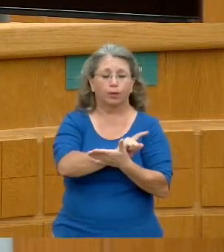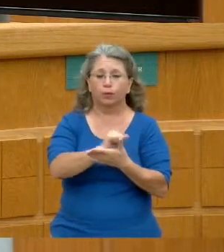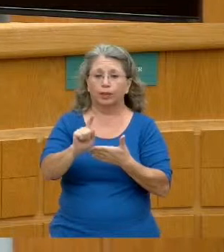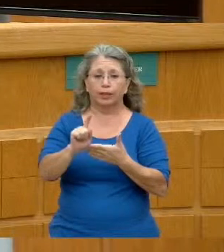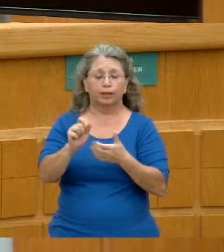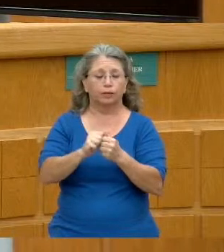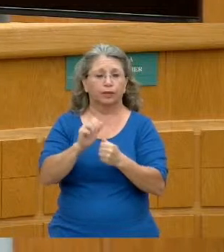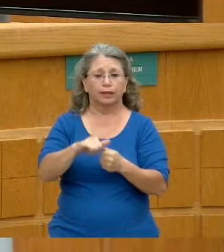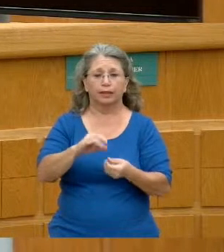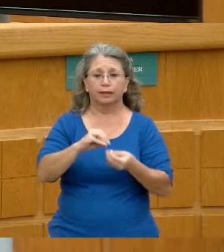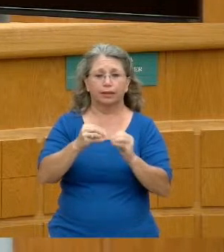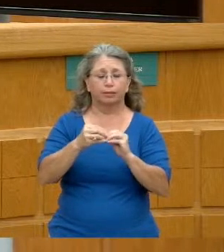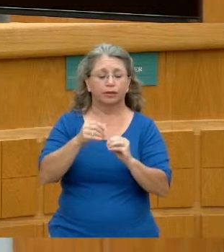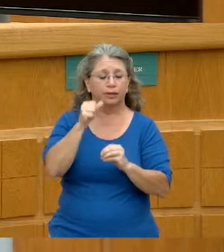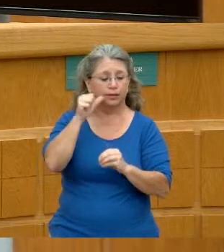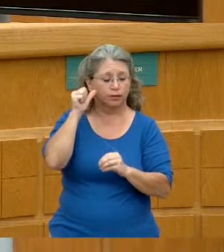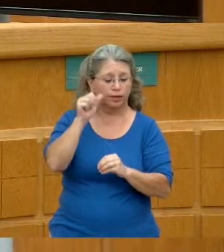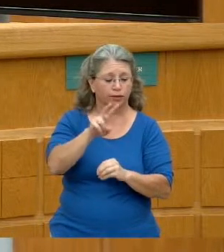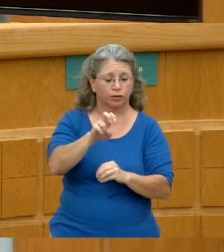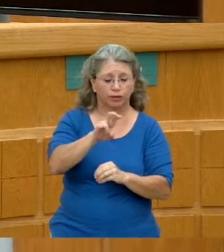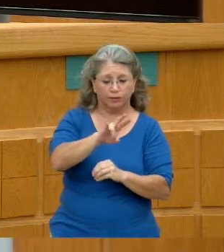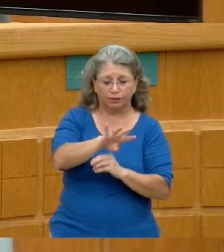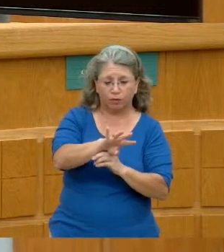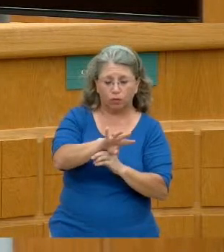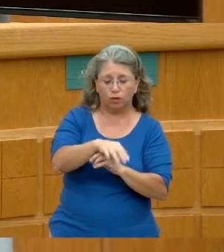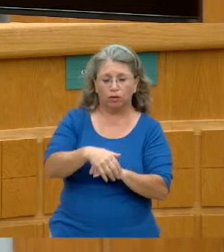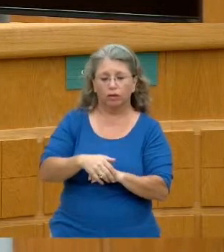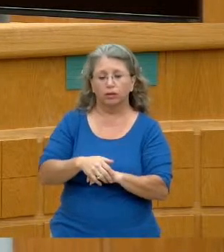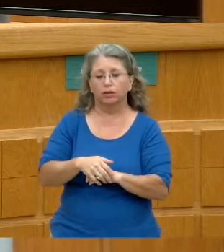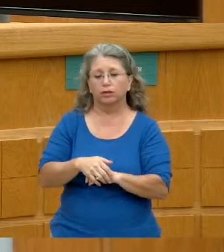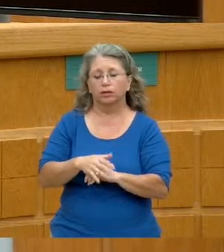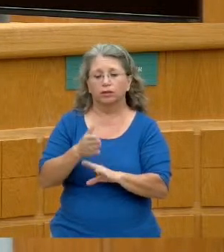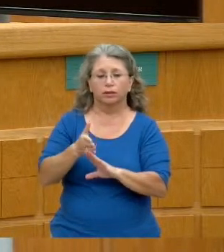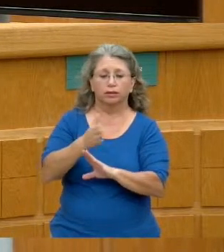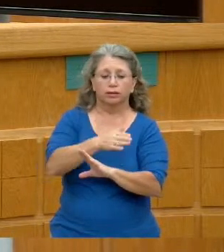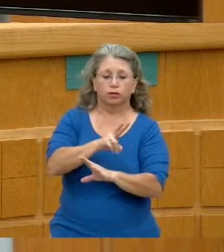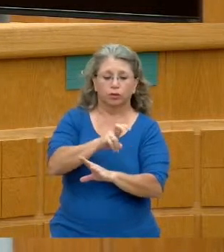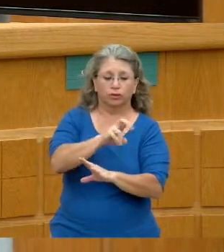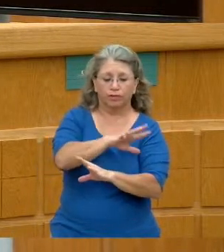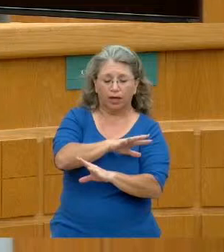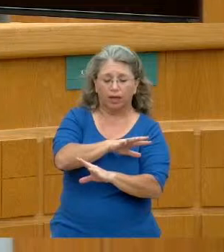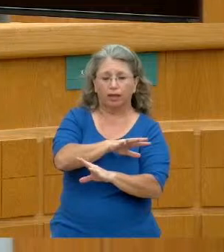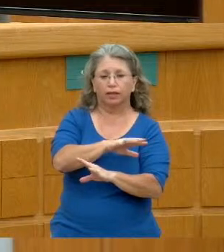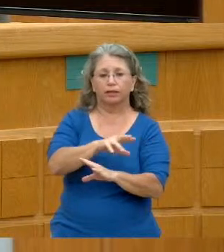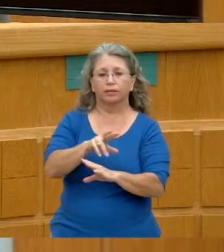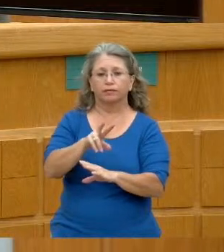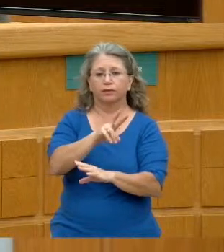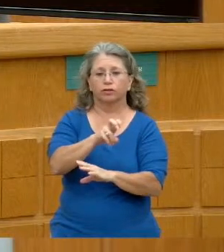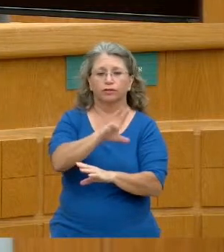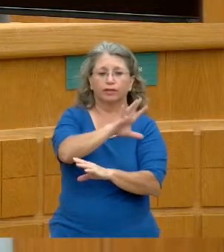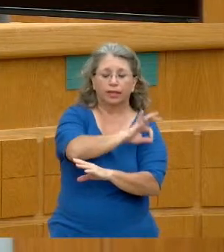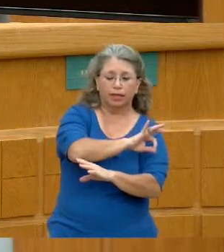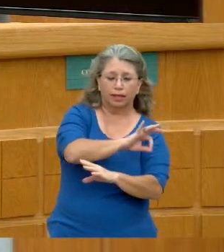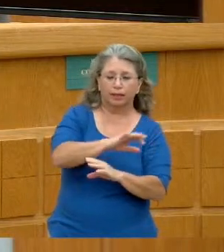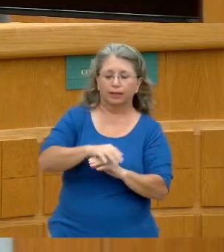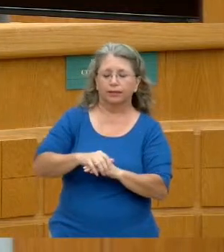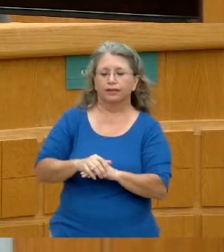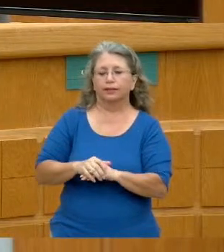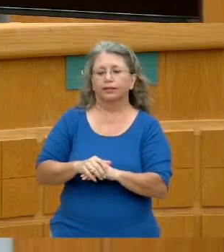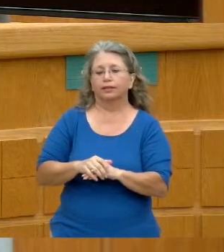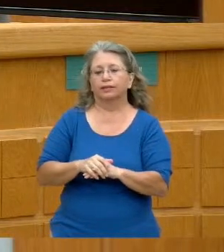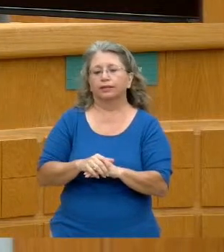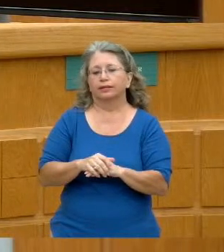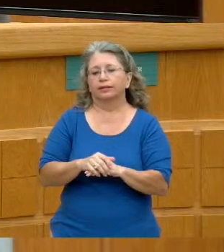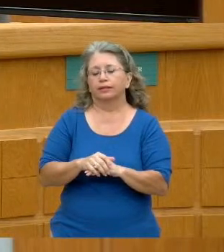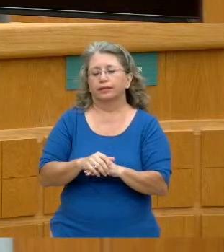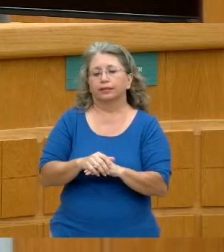was 274 yesterday, 205, and so on. Another big number, the 259. What